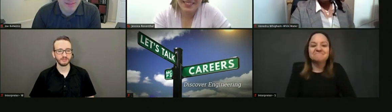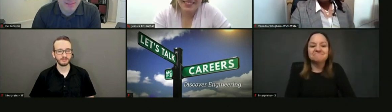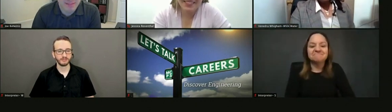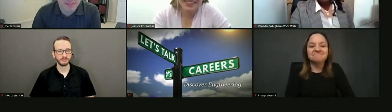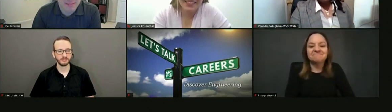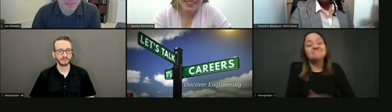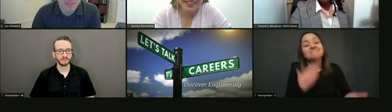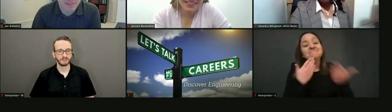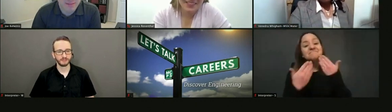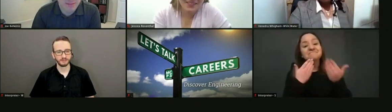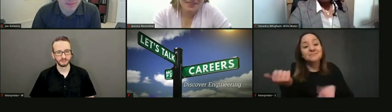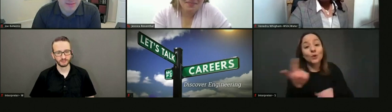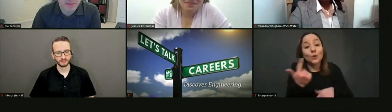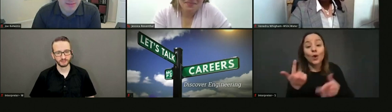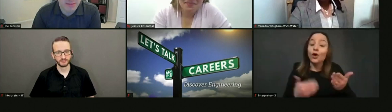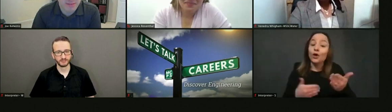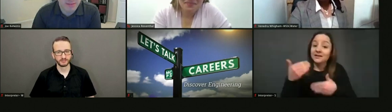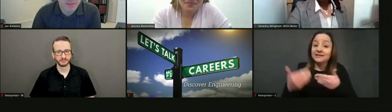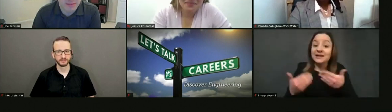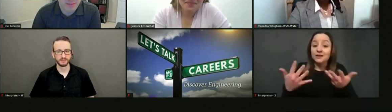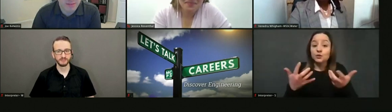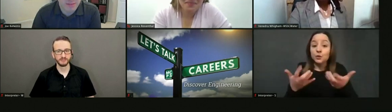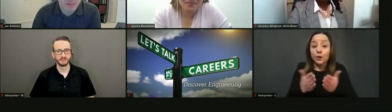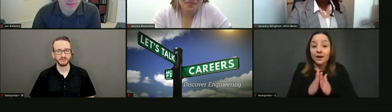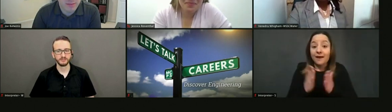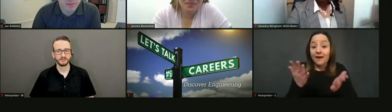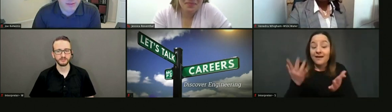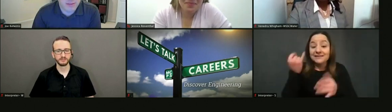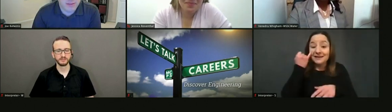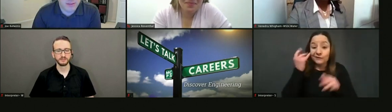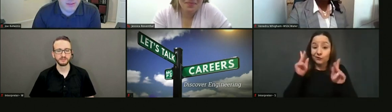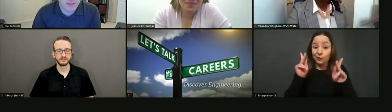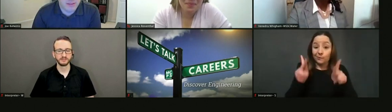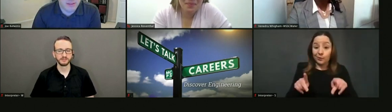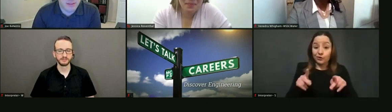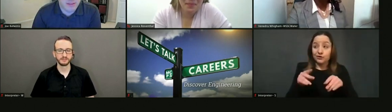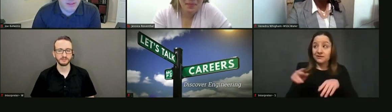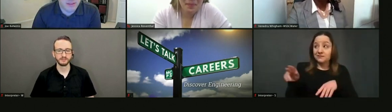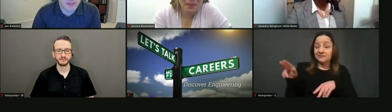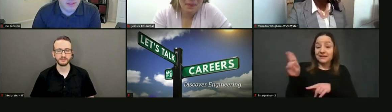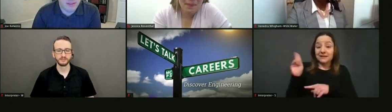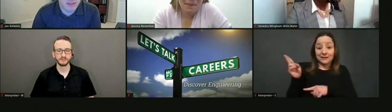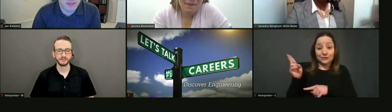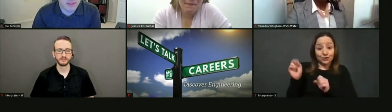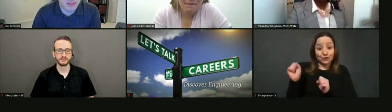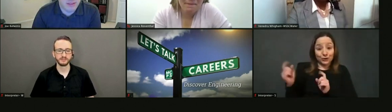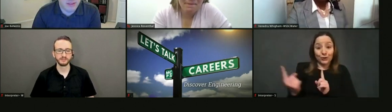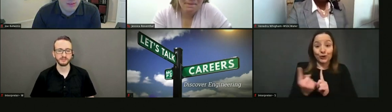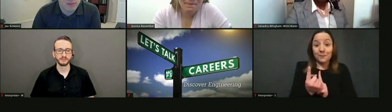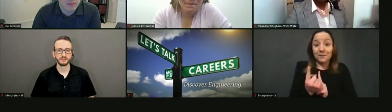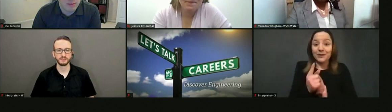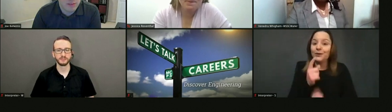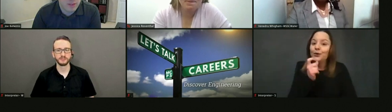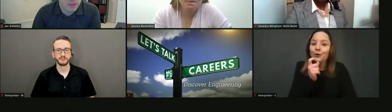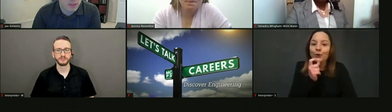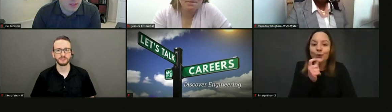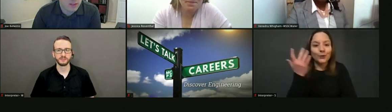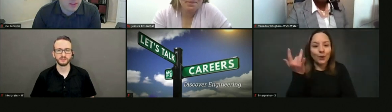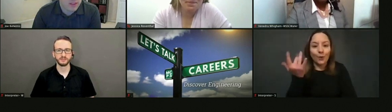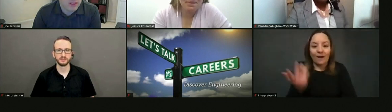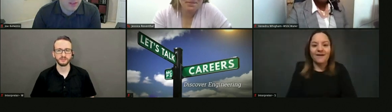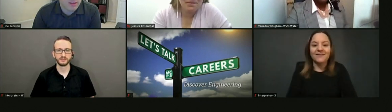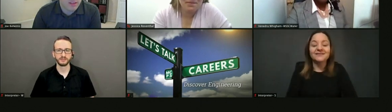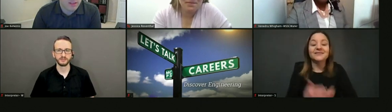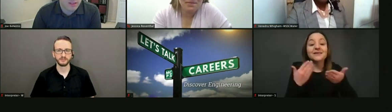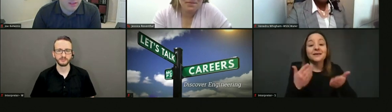Thank you all. So next up, we'd like to ask, if there was a person in history you could meet, who would it be and why? And we can